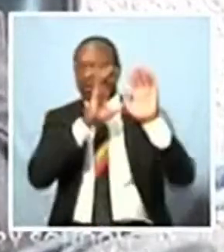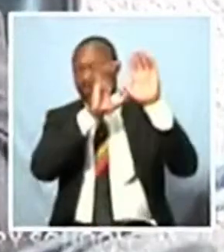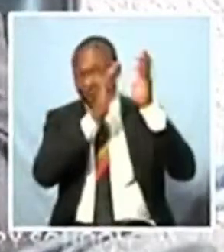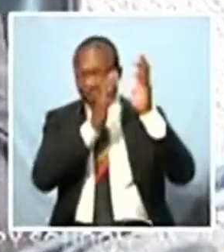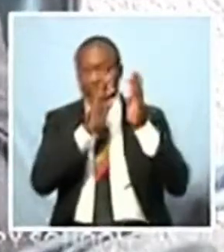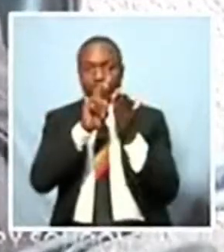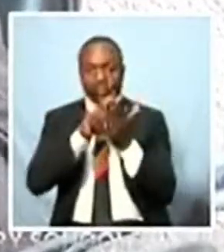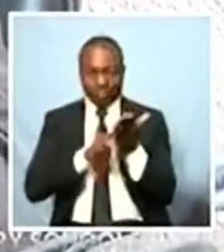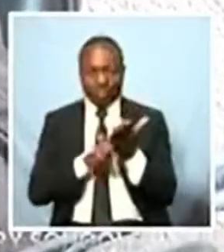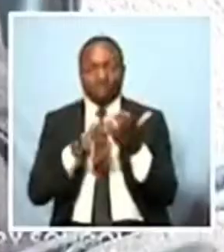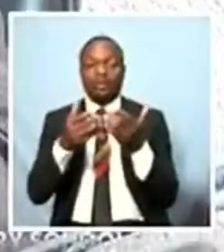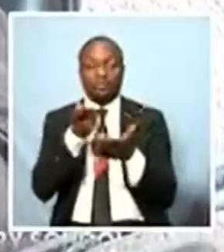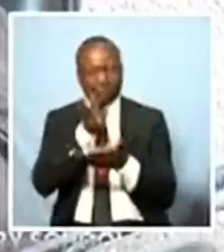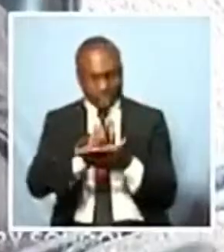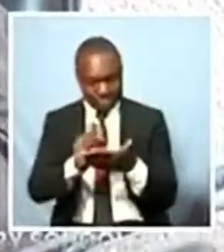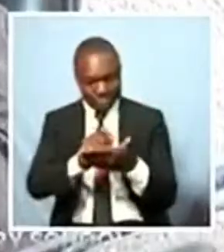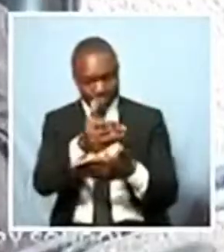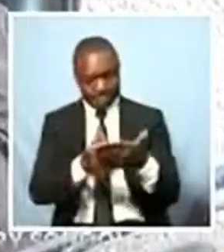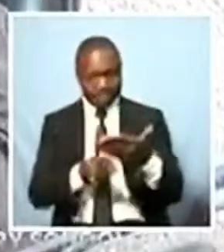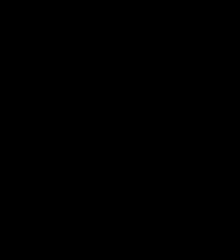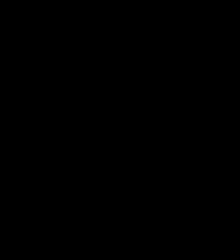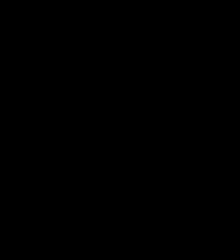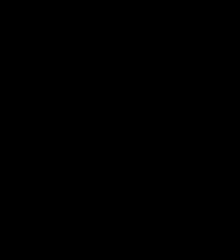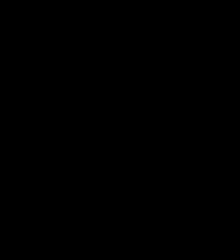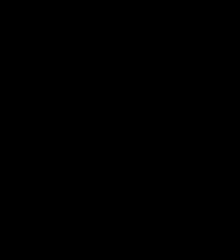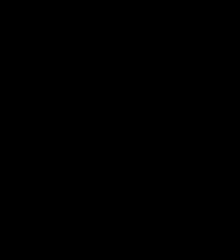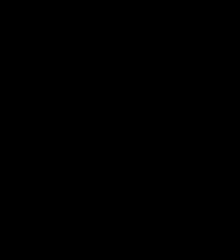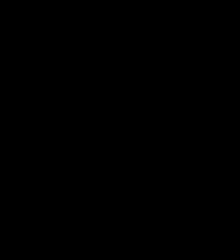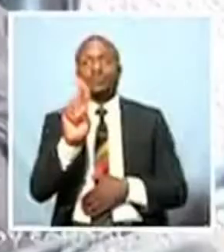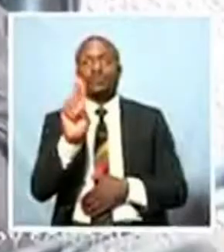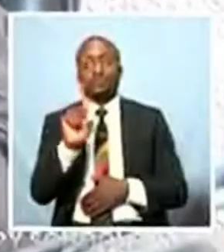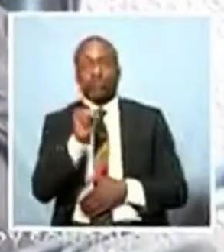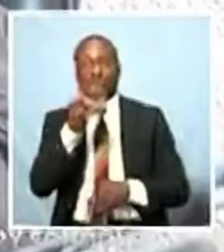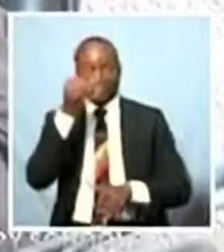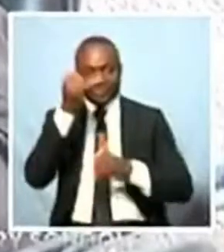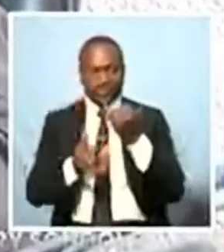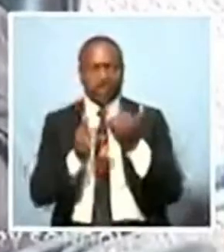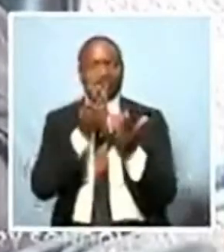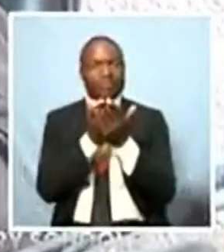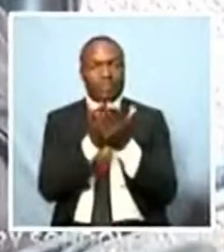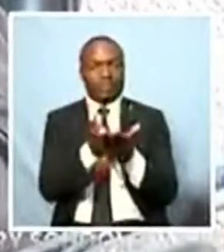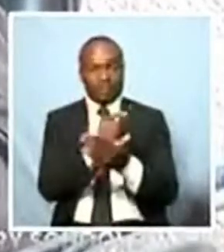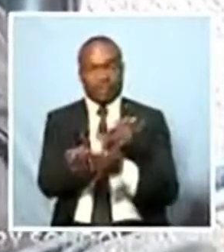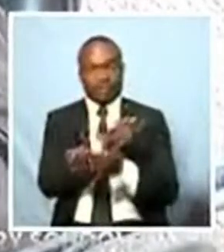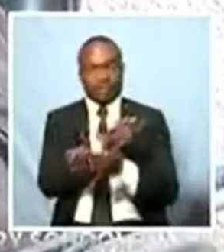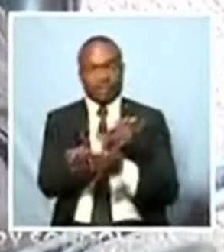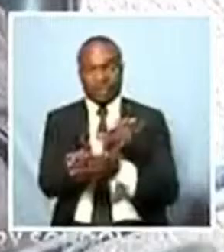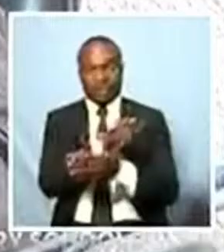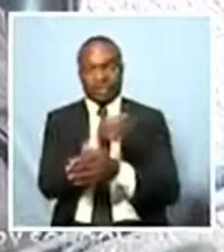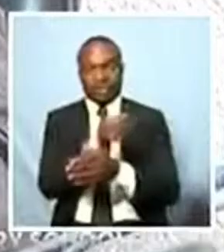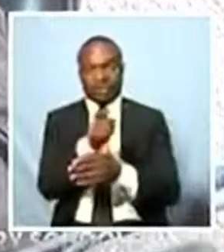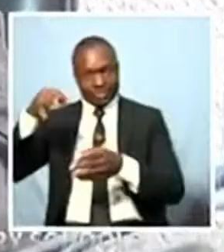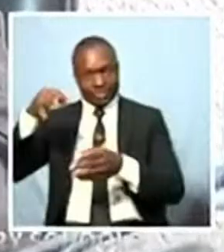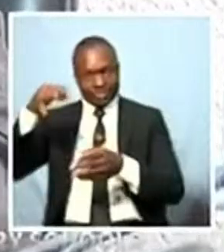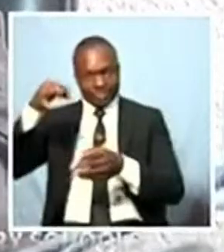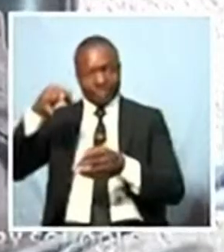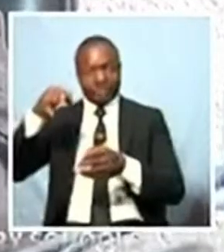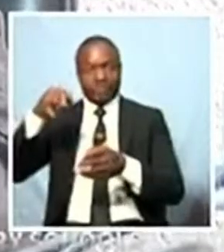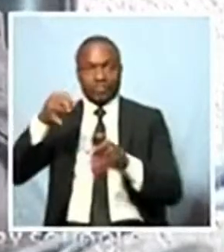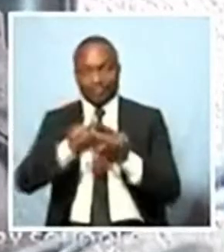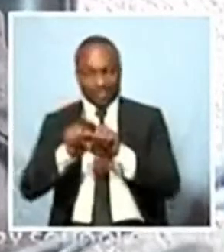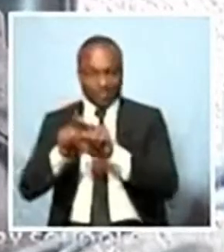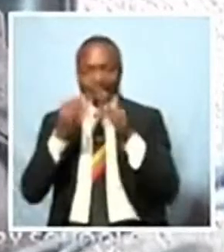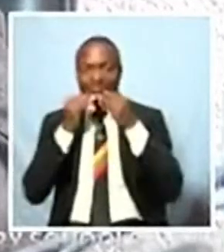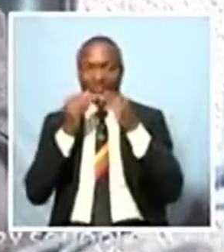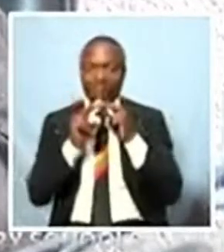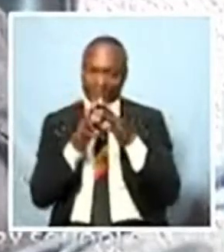the report we have written will be put to good use, summarize the submissions you have received as well. So